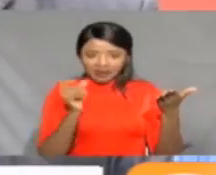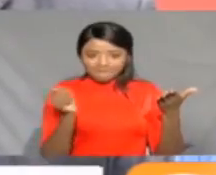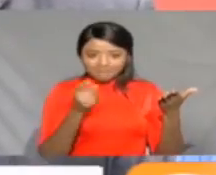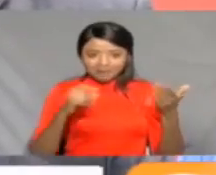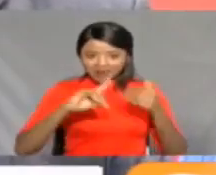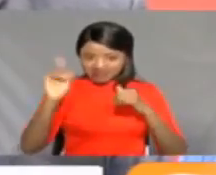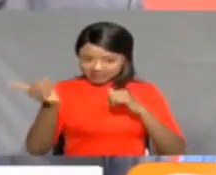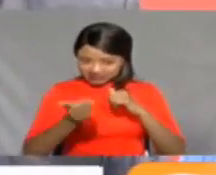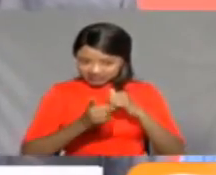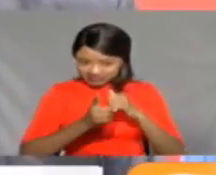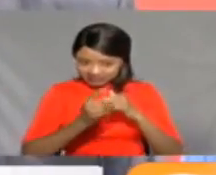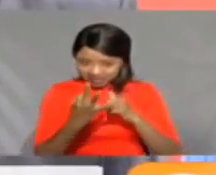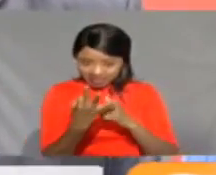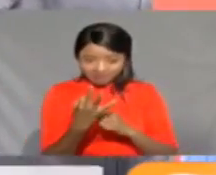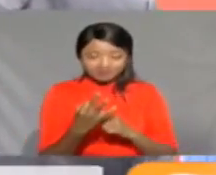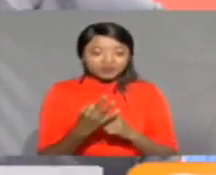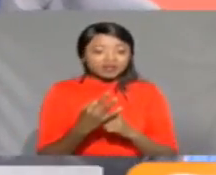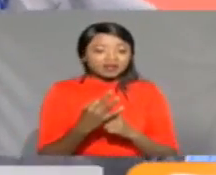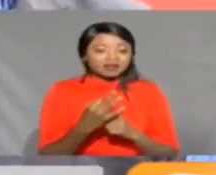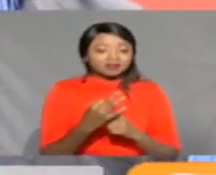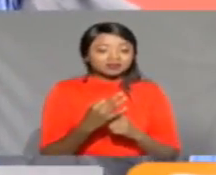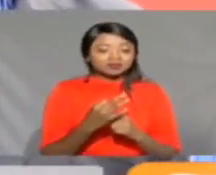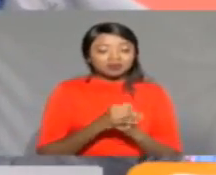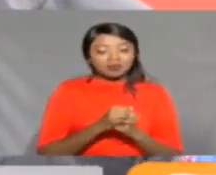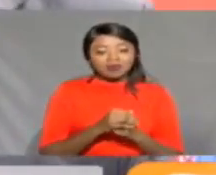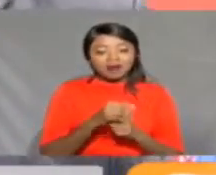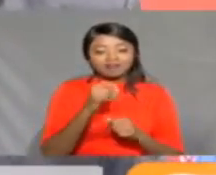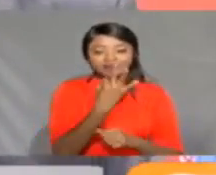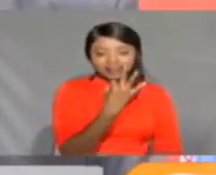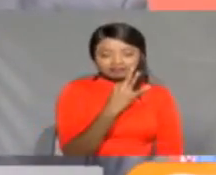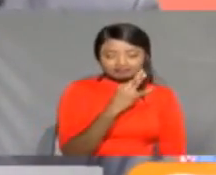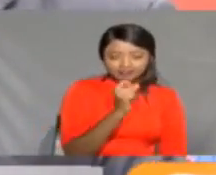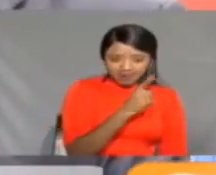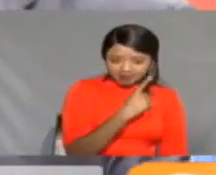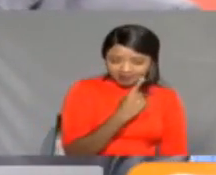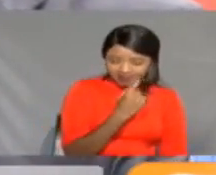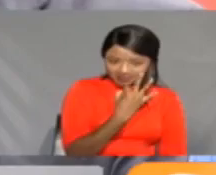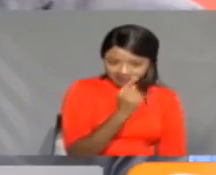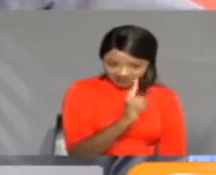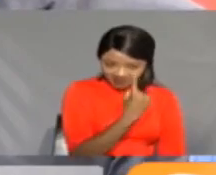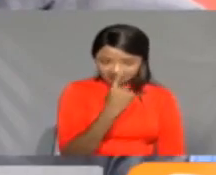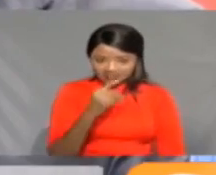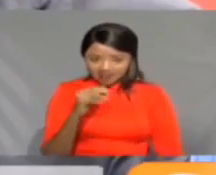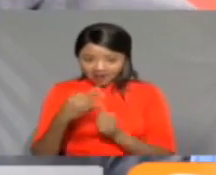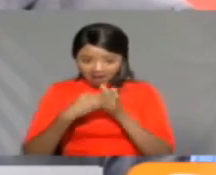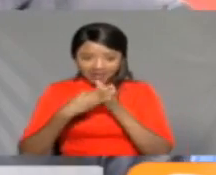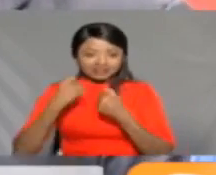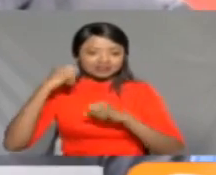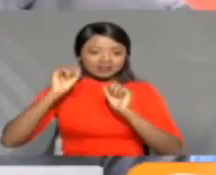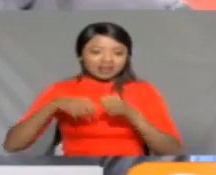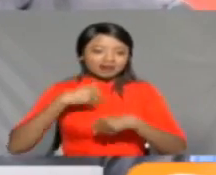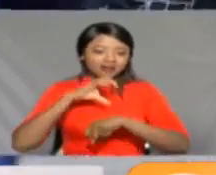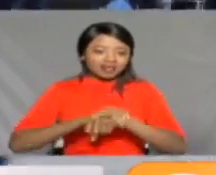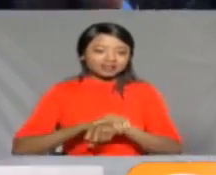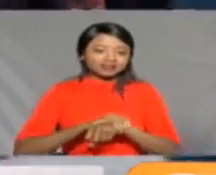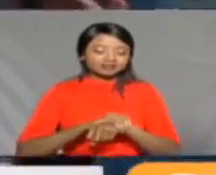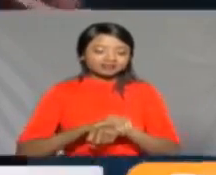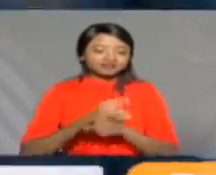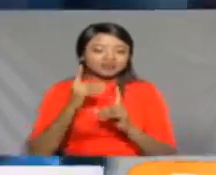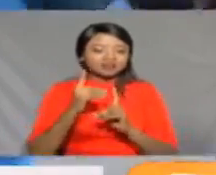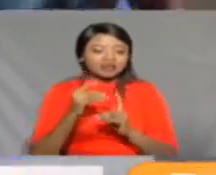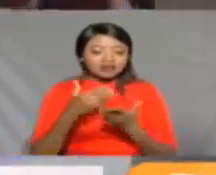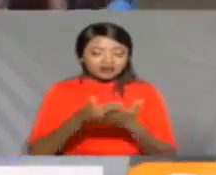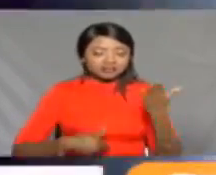6 months. But after 3 months, from 31st August, we'll be having the preliminary results in 3 months. The